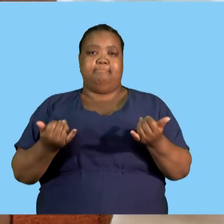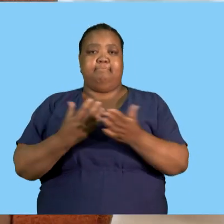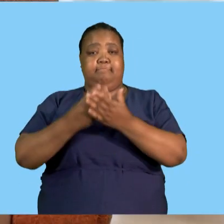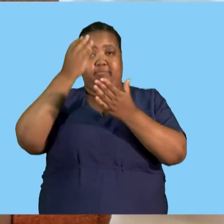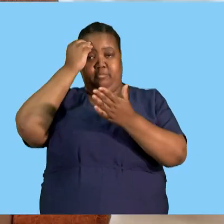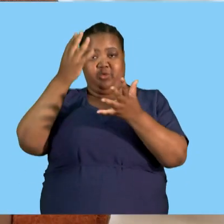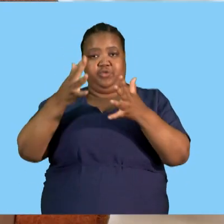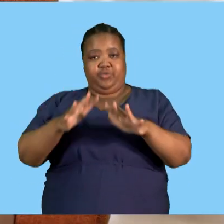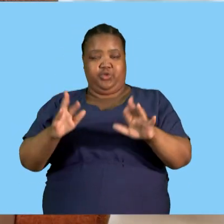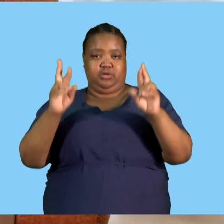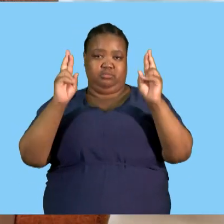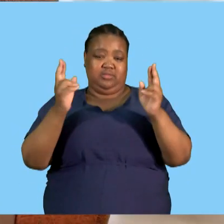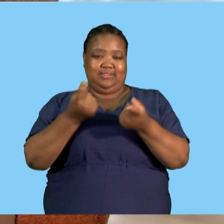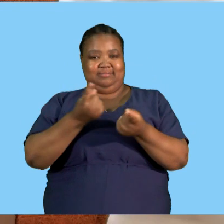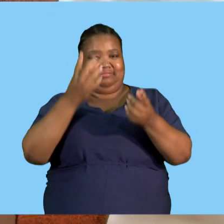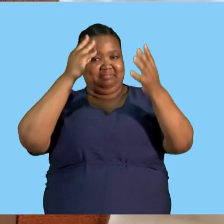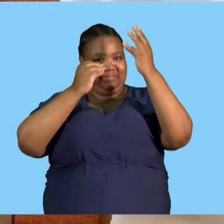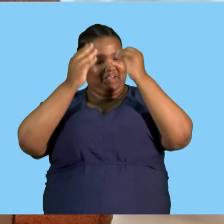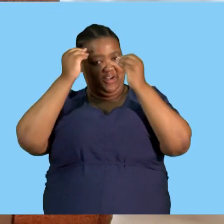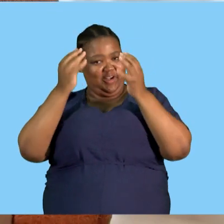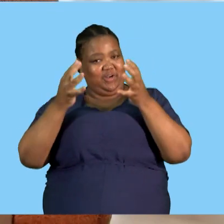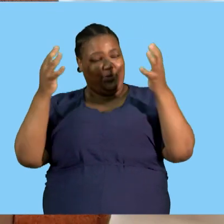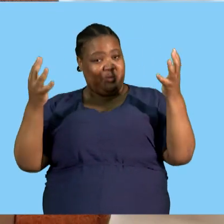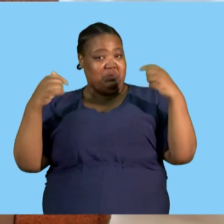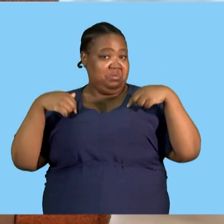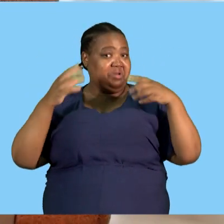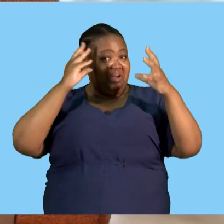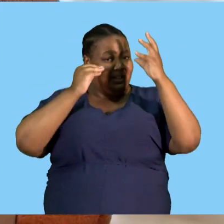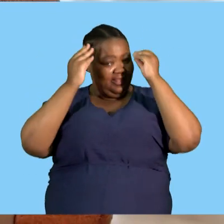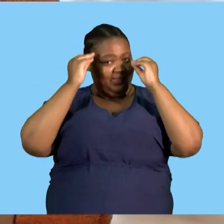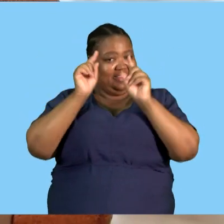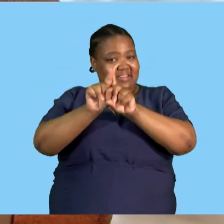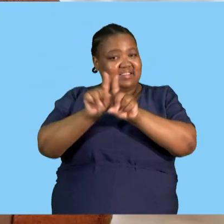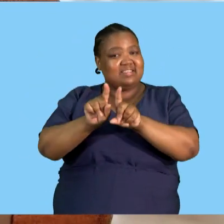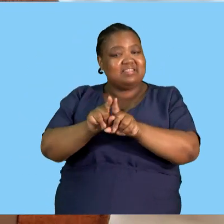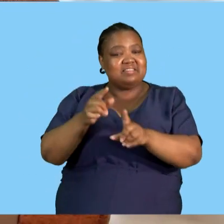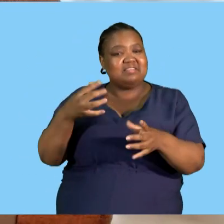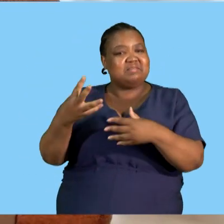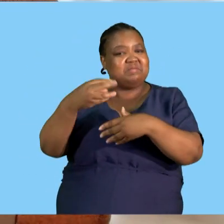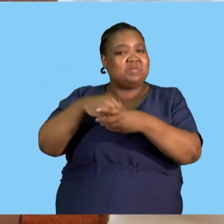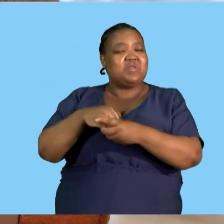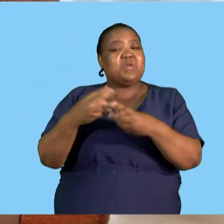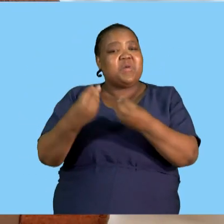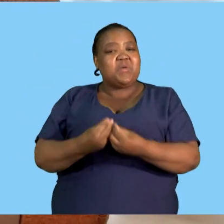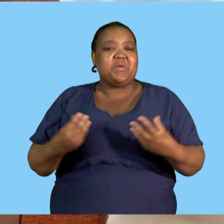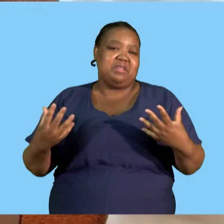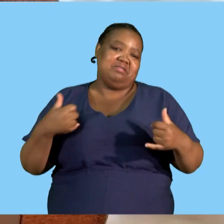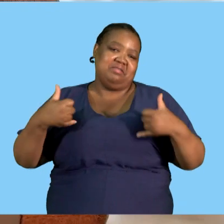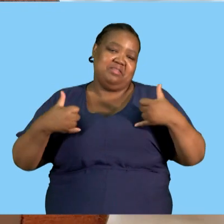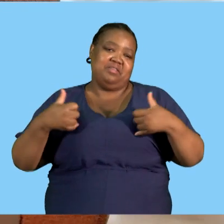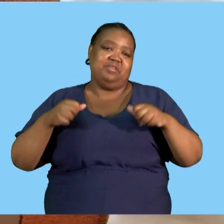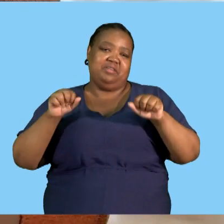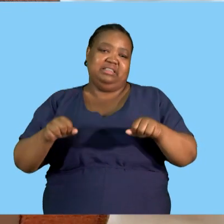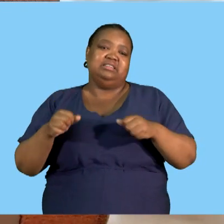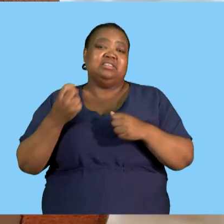Right. We have come to the end of the lesson. I hope you've learned so much, because I've also learned and I've enjoyed being with you.